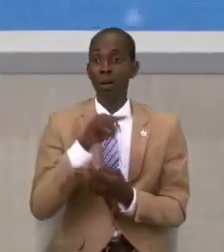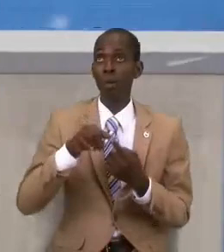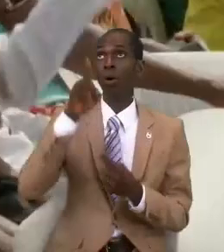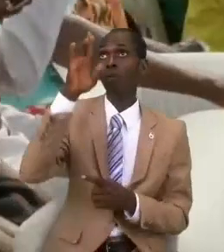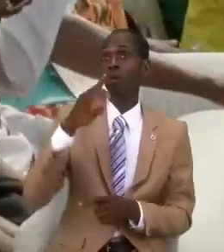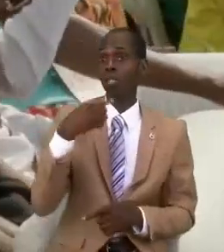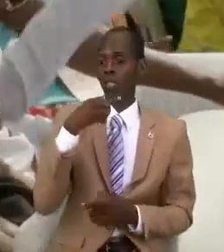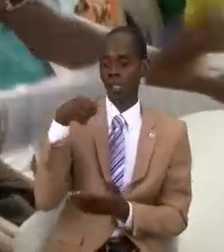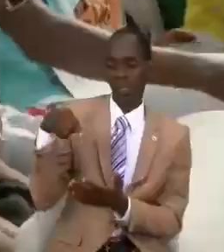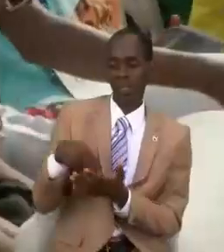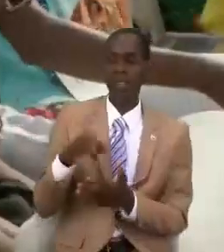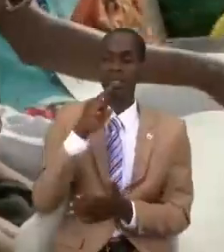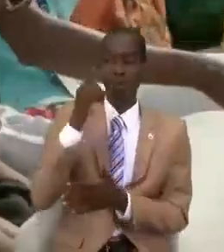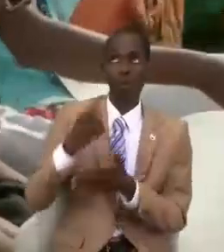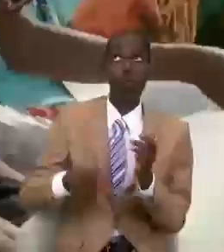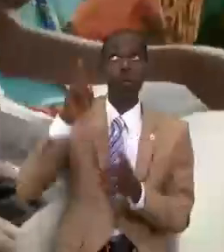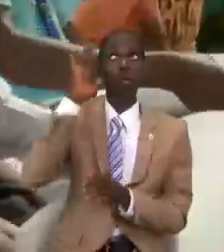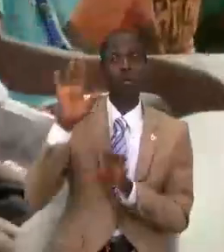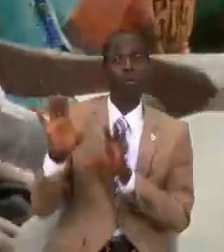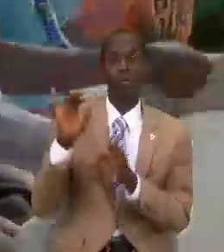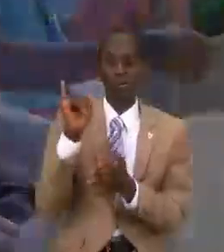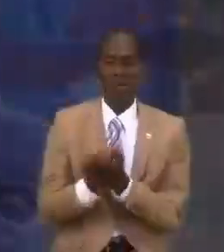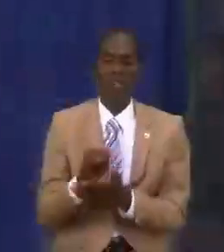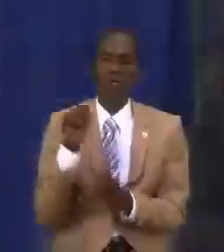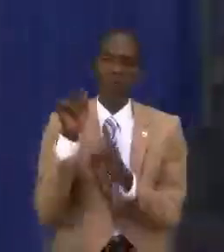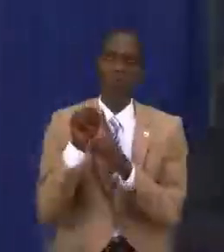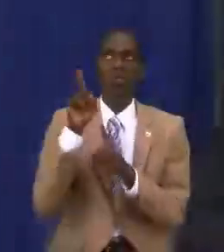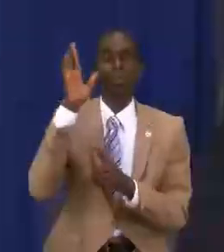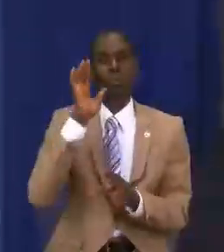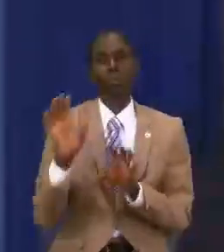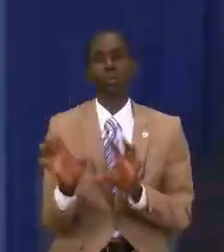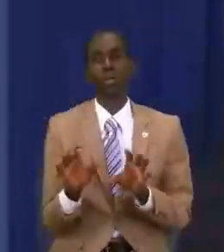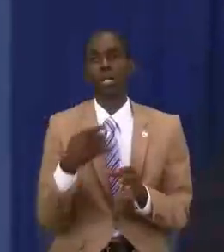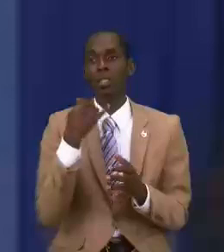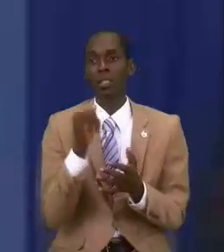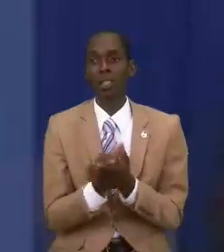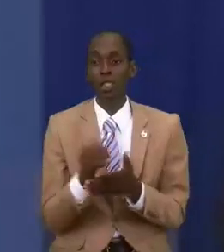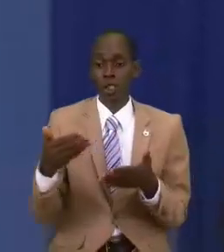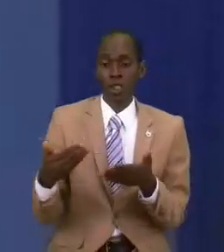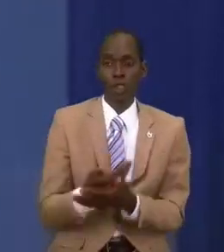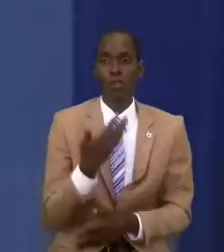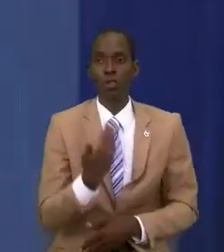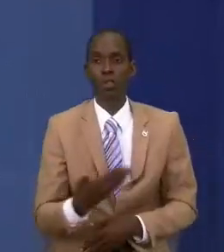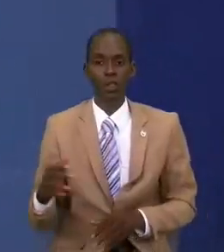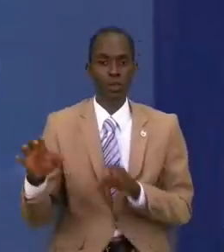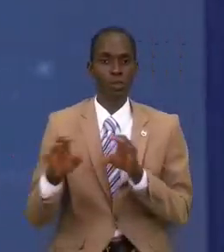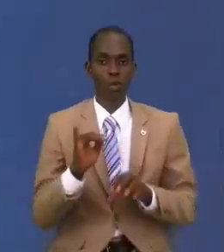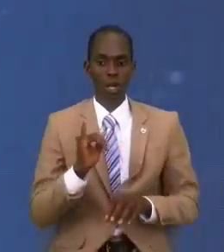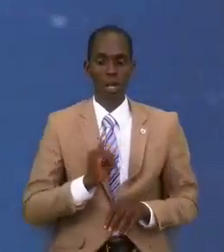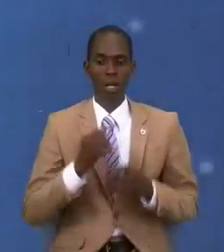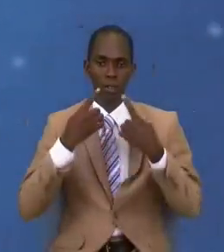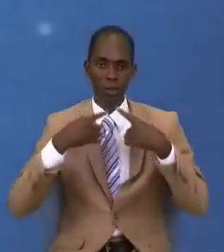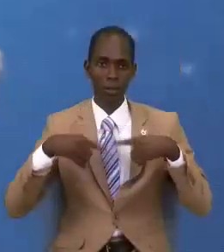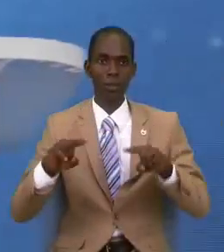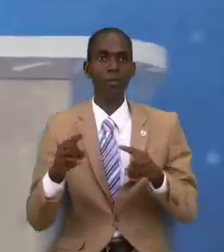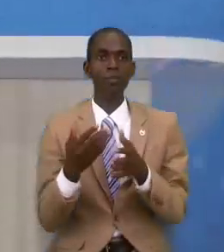do. And he says, new things do I declare before they spring up. Even before you know them, before you sense